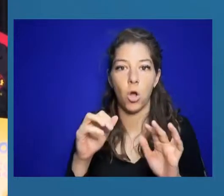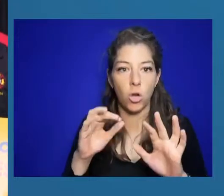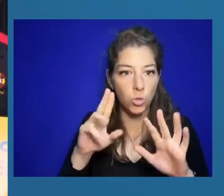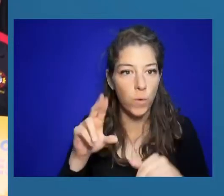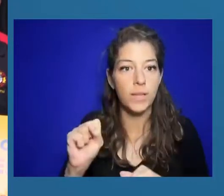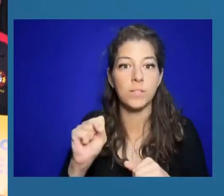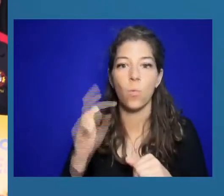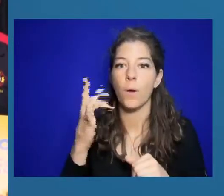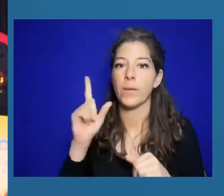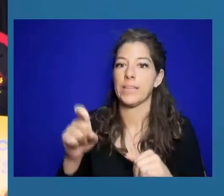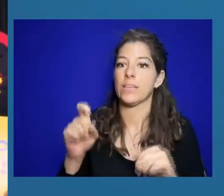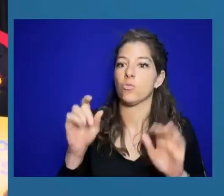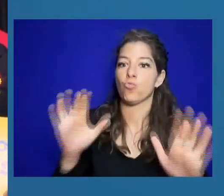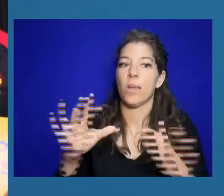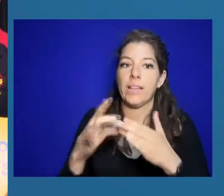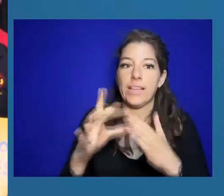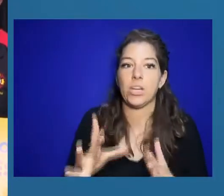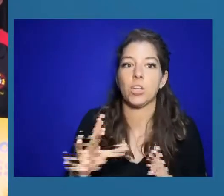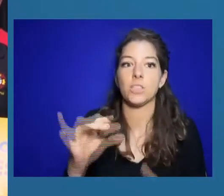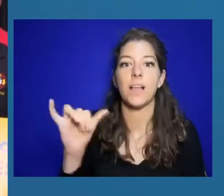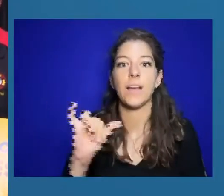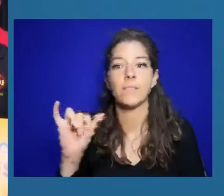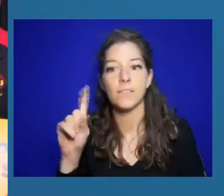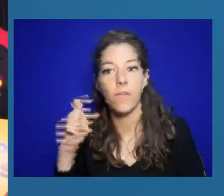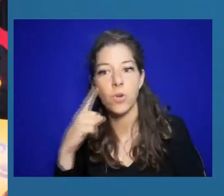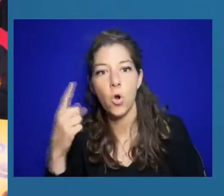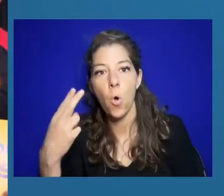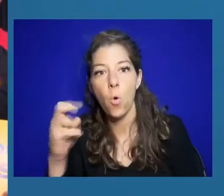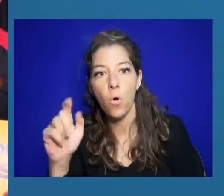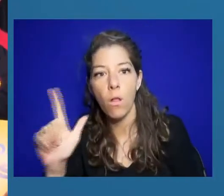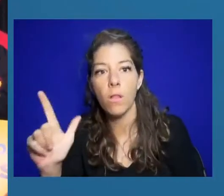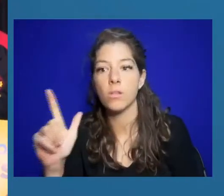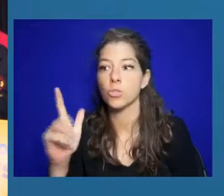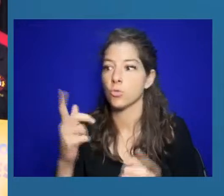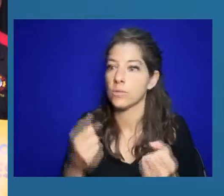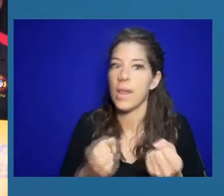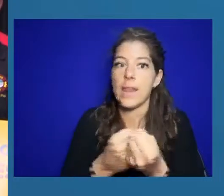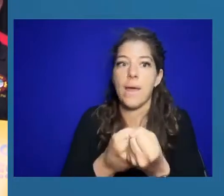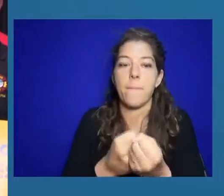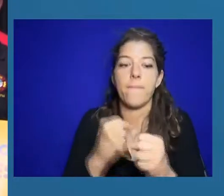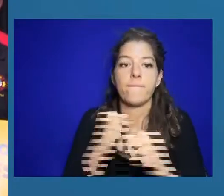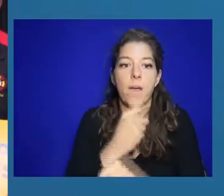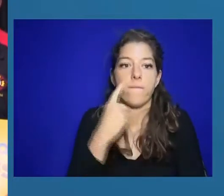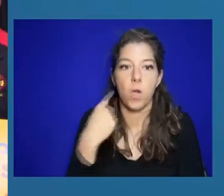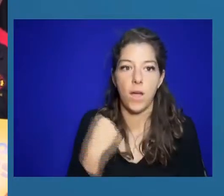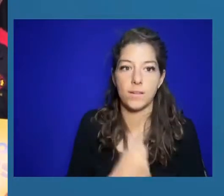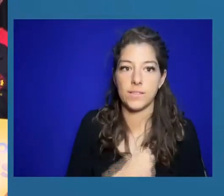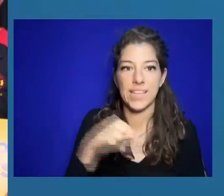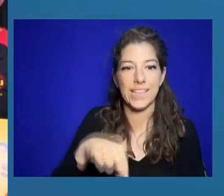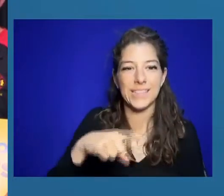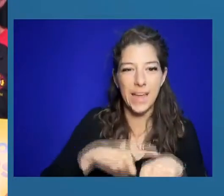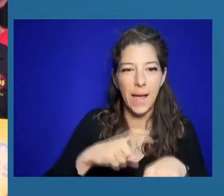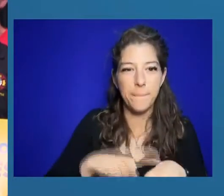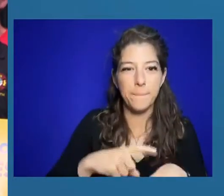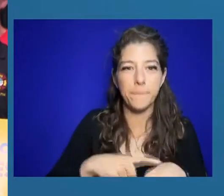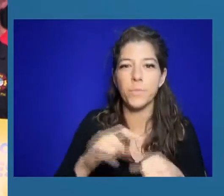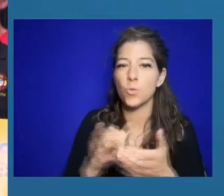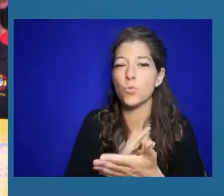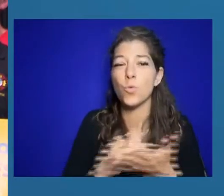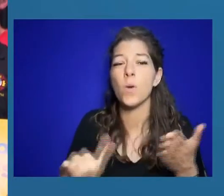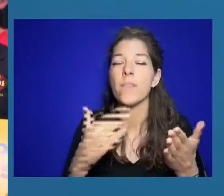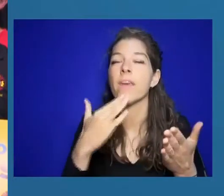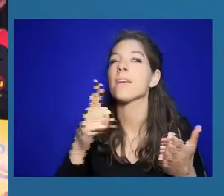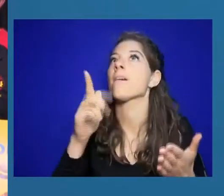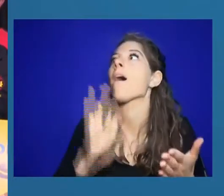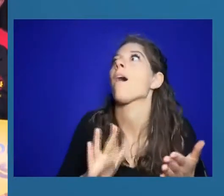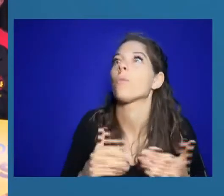great leaders like Governor Hochul and the legislature to stand up and fight for us in this time. New York, thank God we live in New